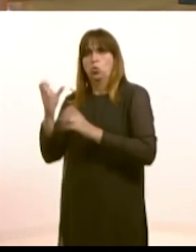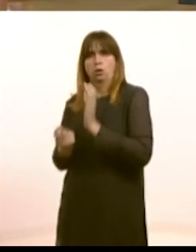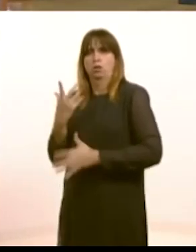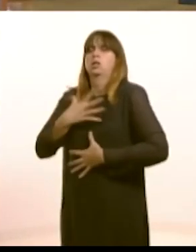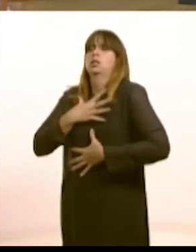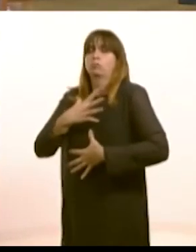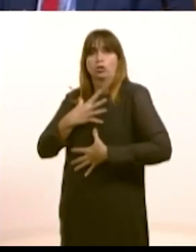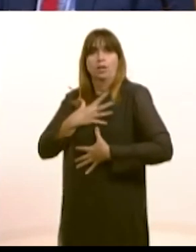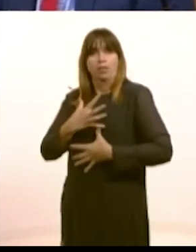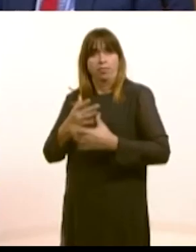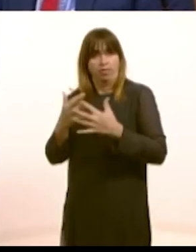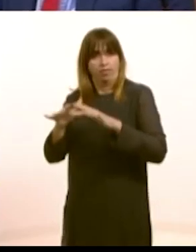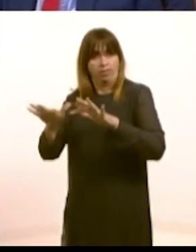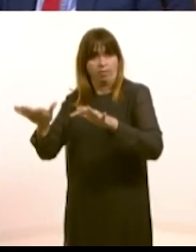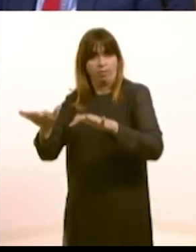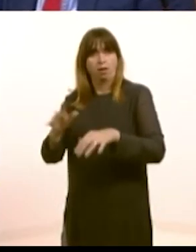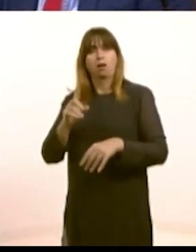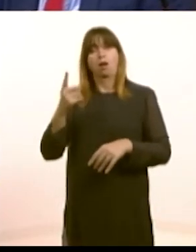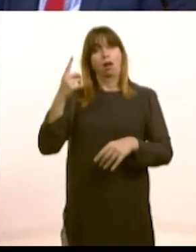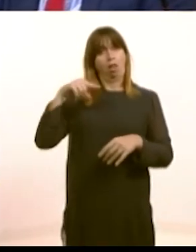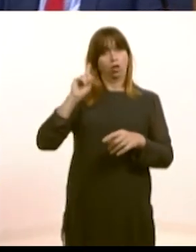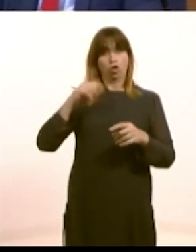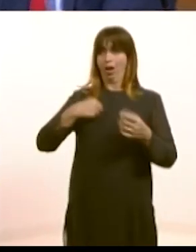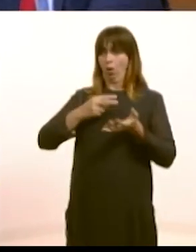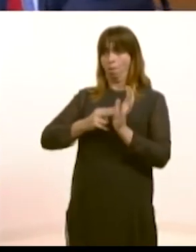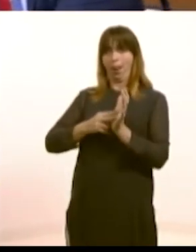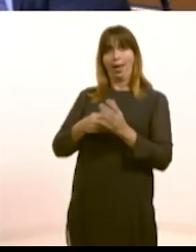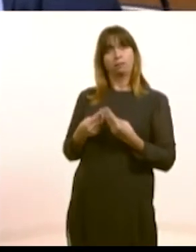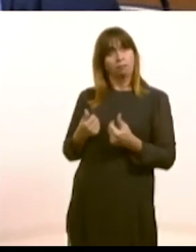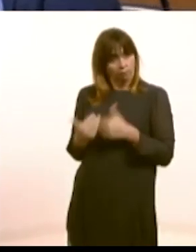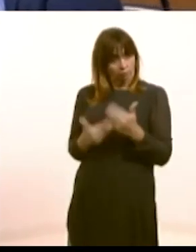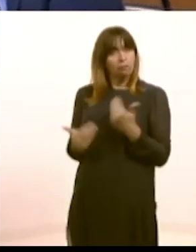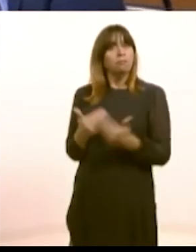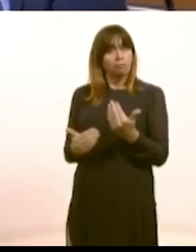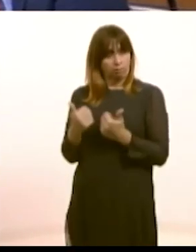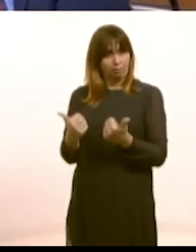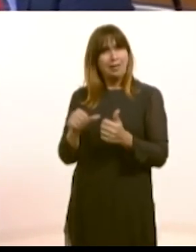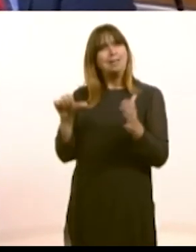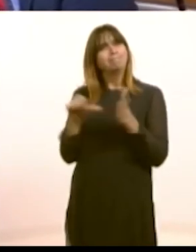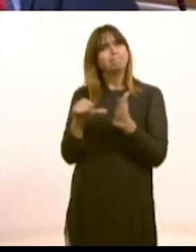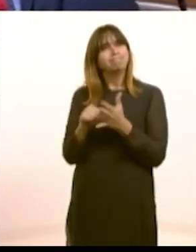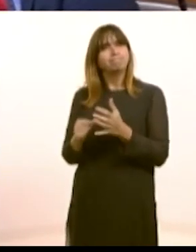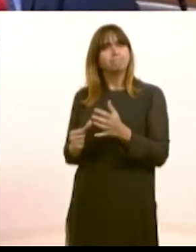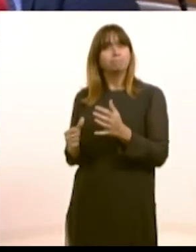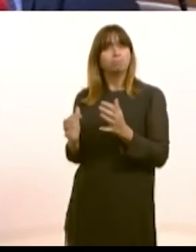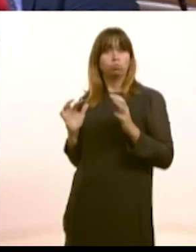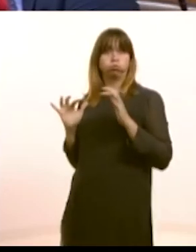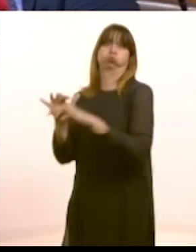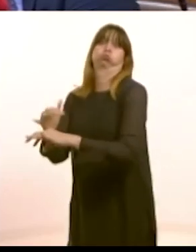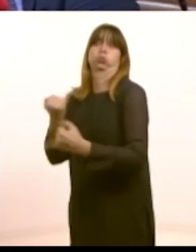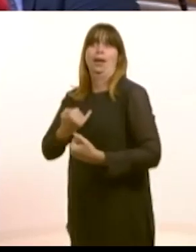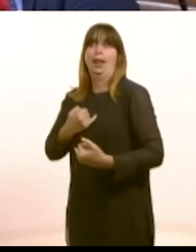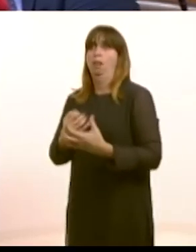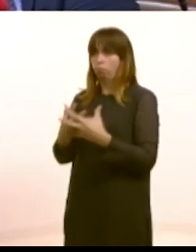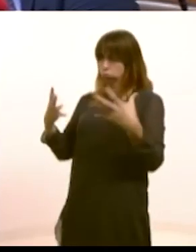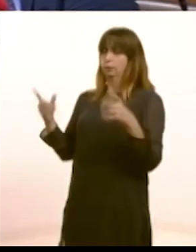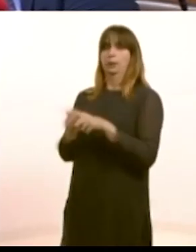last year, the preparedness plans worked well. It can be difficult, of course, to predict the demand on the NHS in the